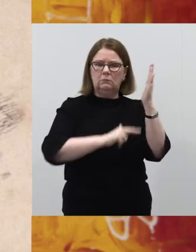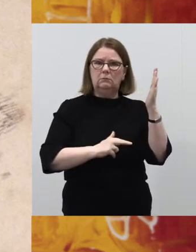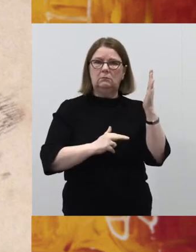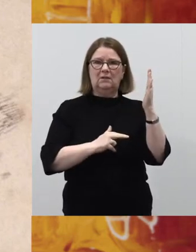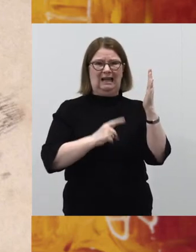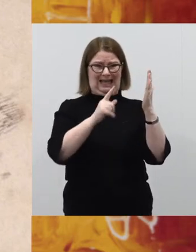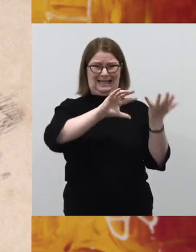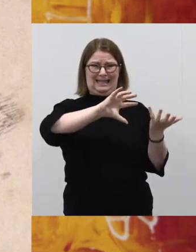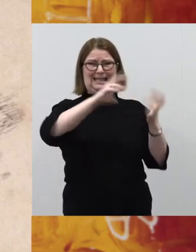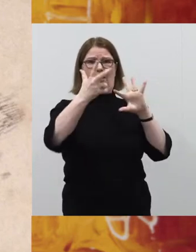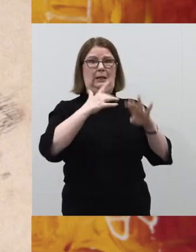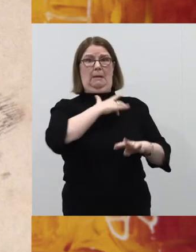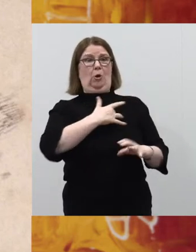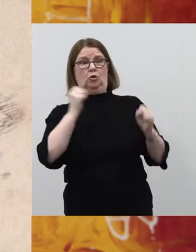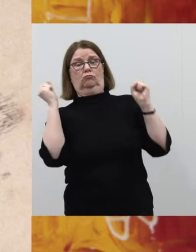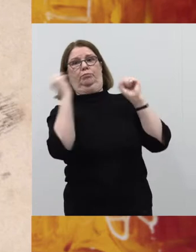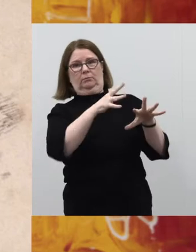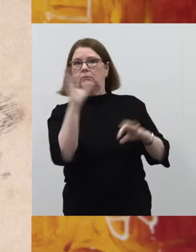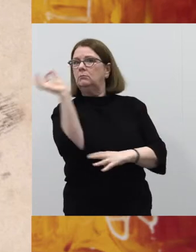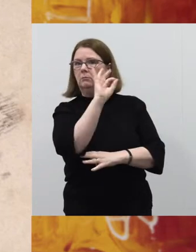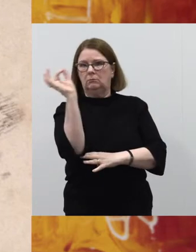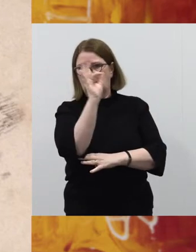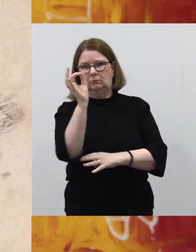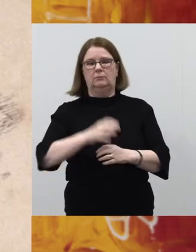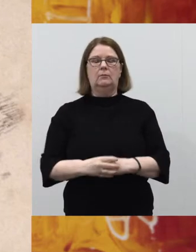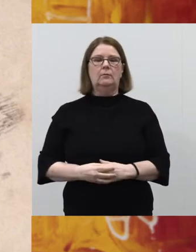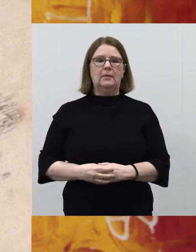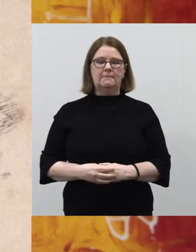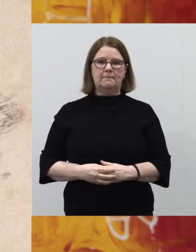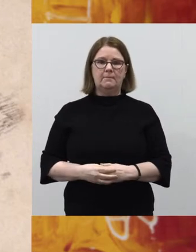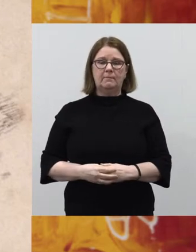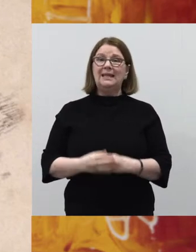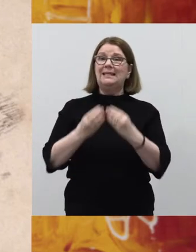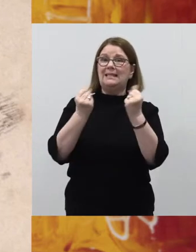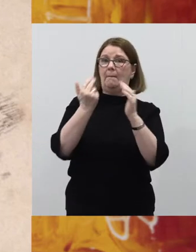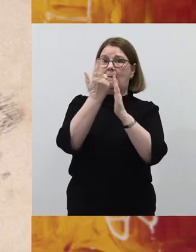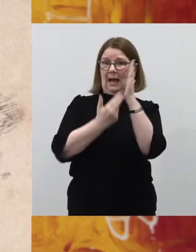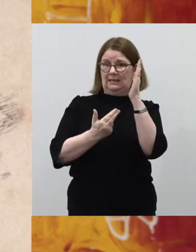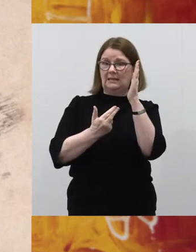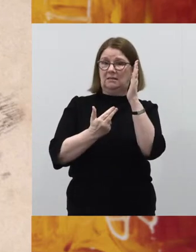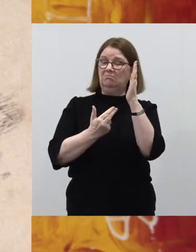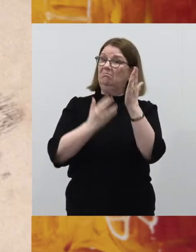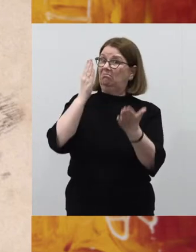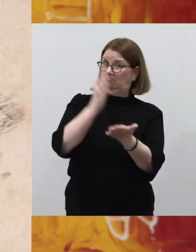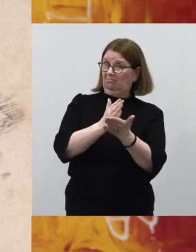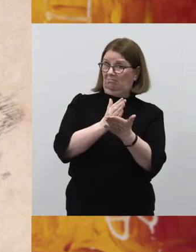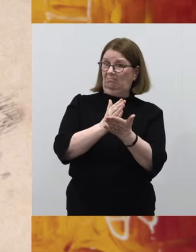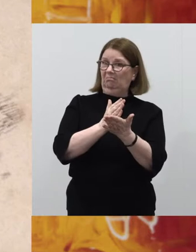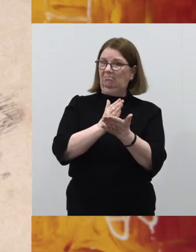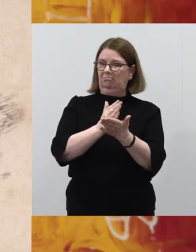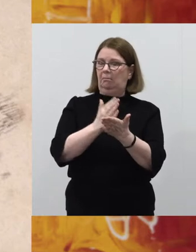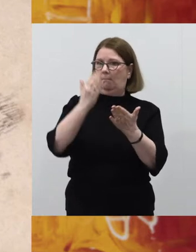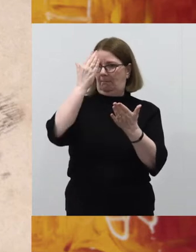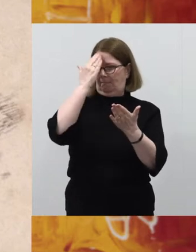began hearing voices, most often the Egyptian god Osiris. When Dadd returned to London, he was diagnosed